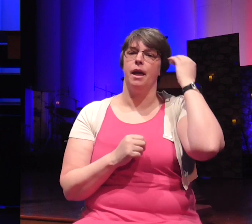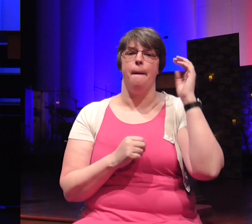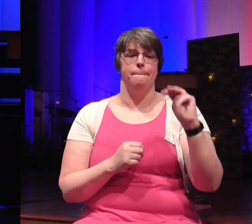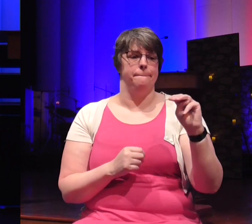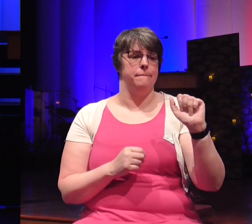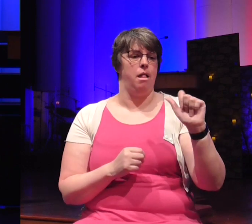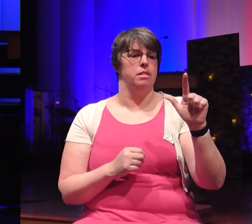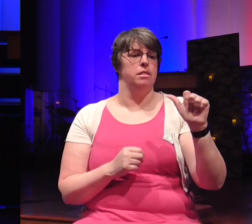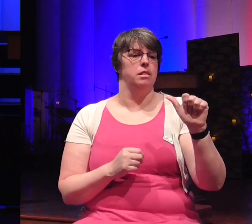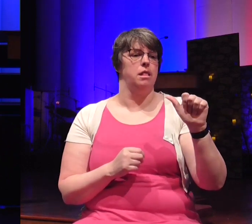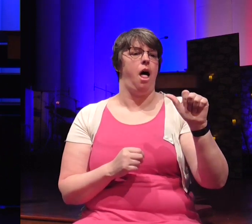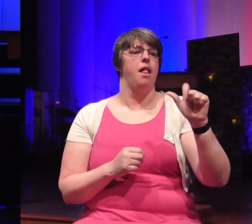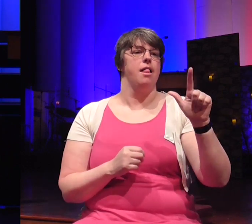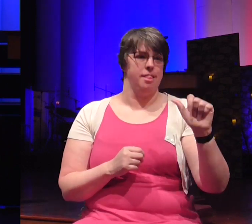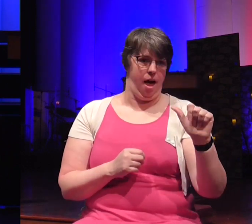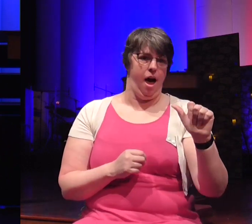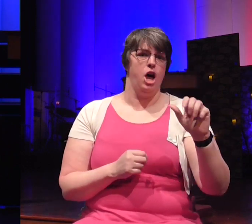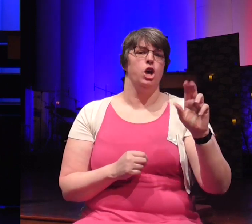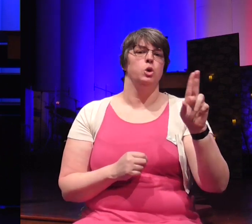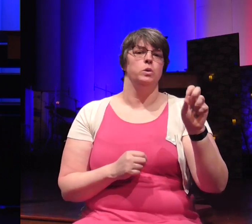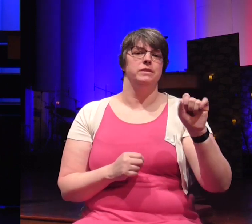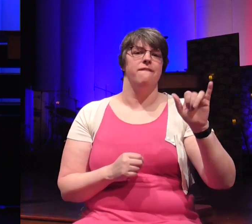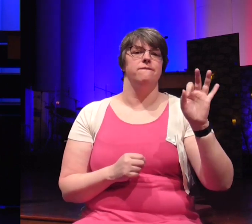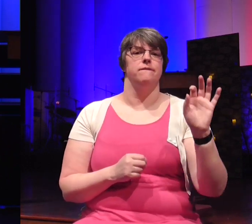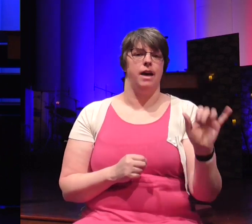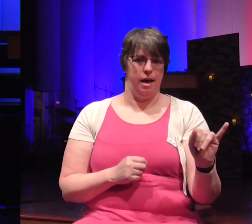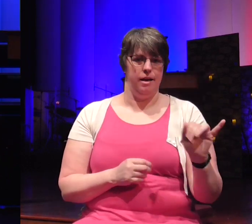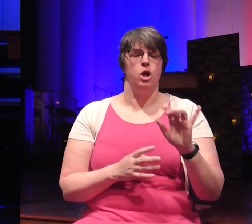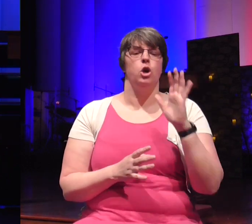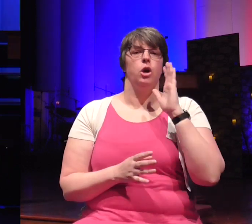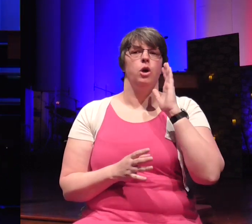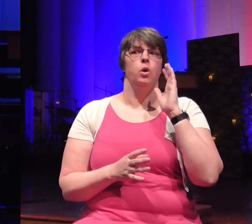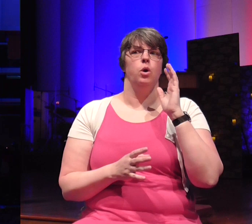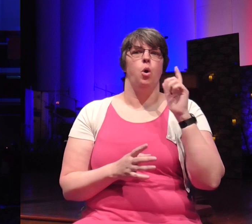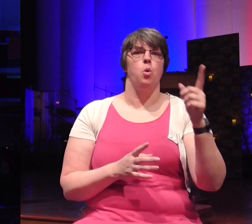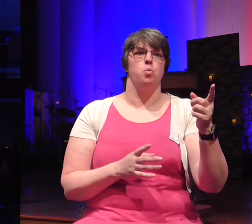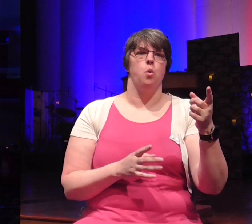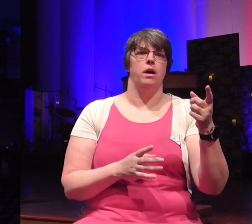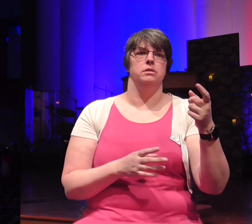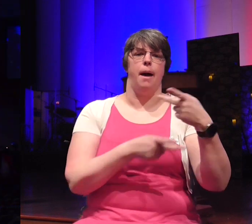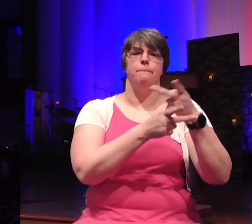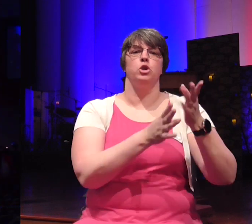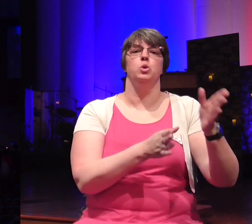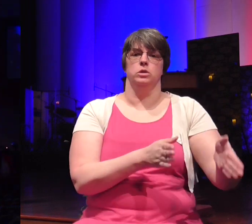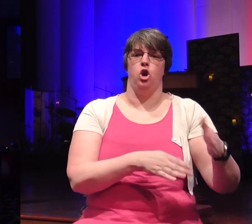was a part of the production. She was an executive producer.